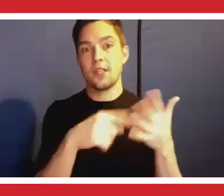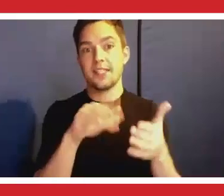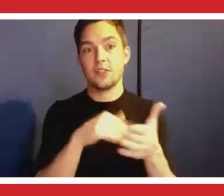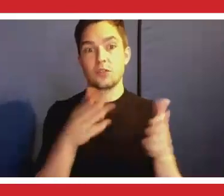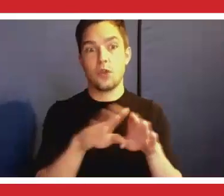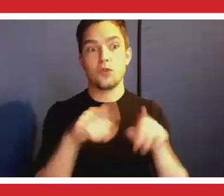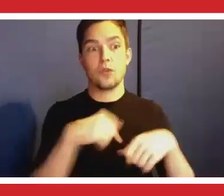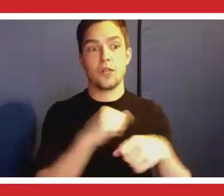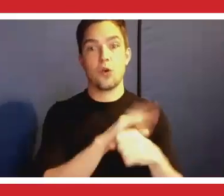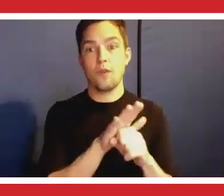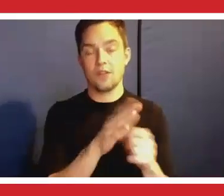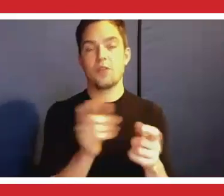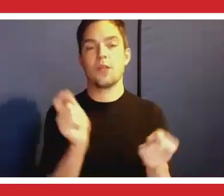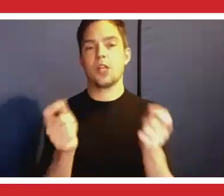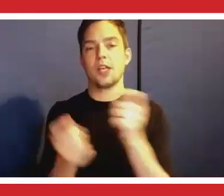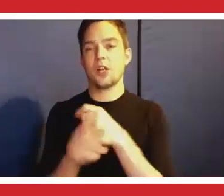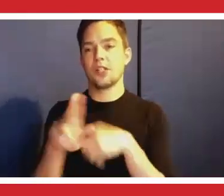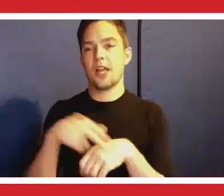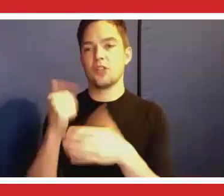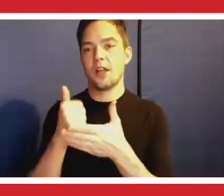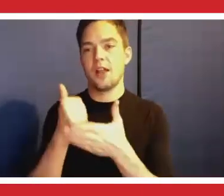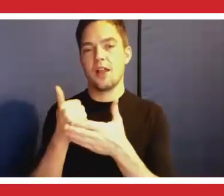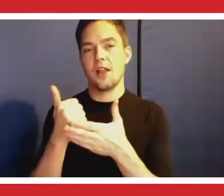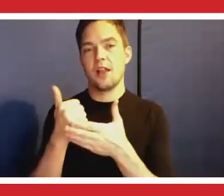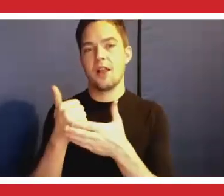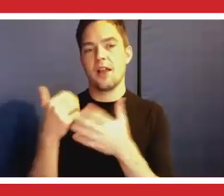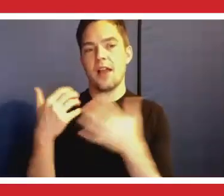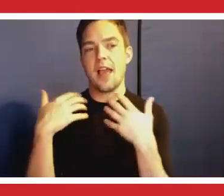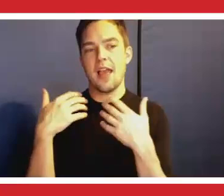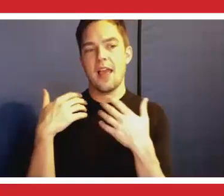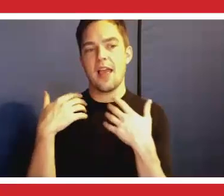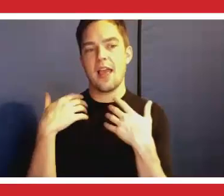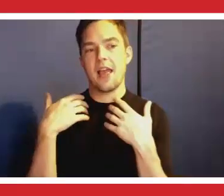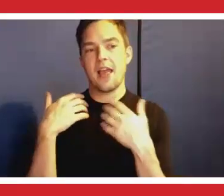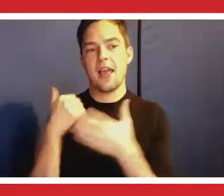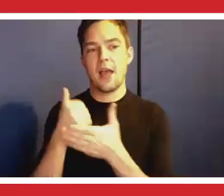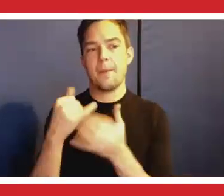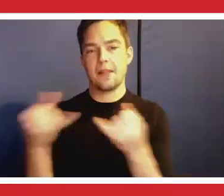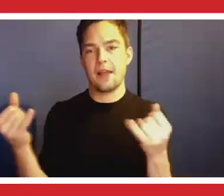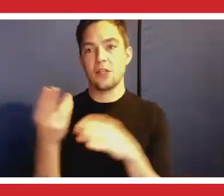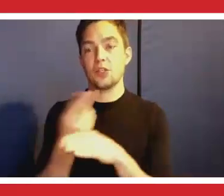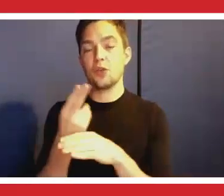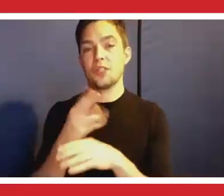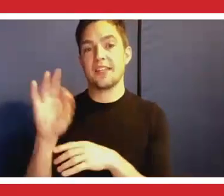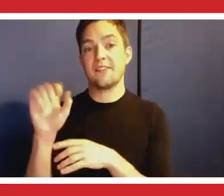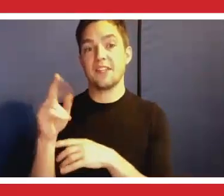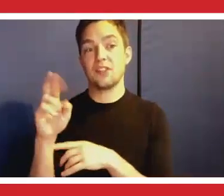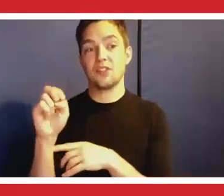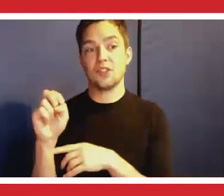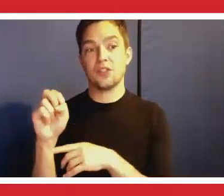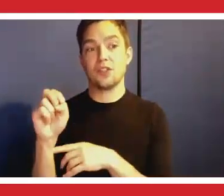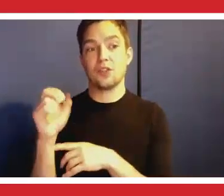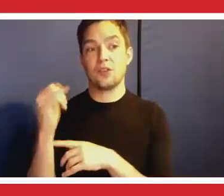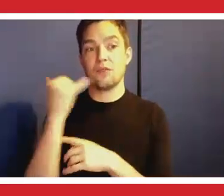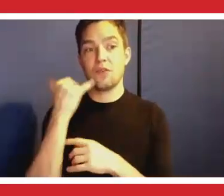we repurposed our national helpline so that people could call into that helpline using feature phones, 333, and can